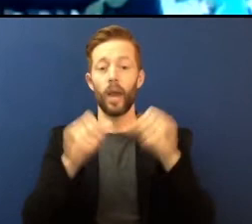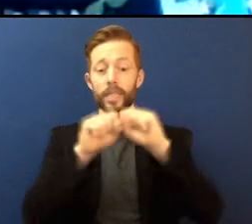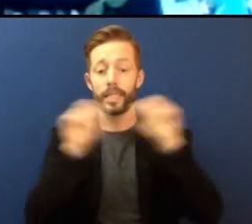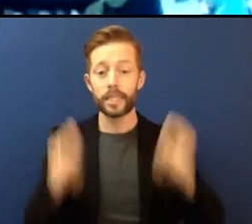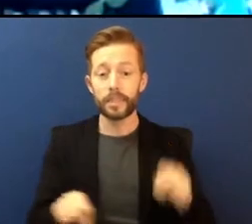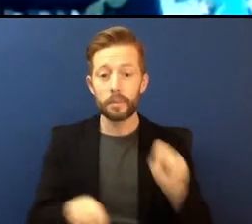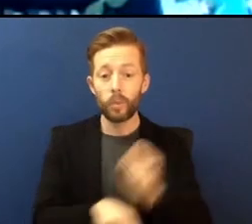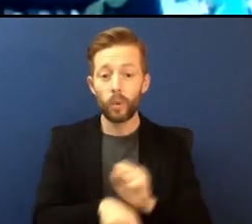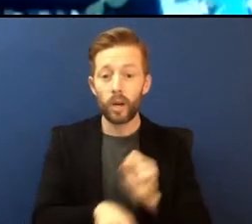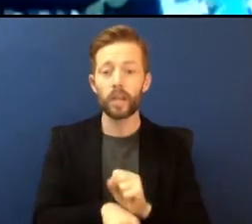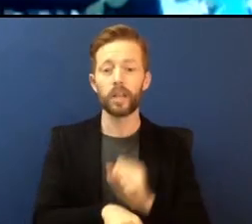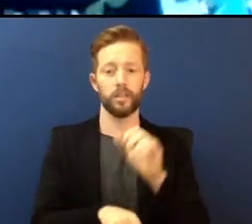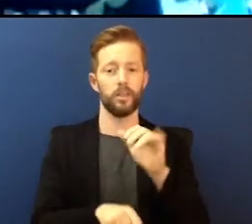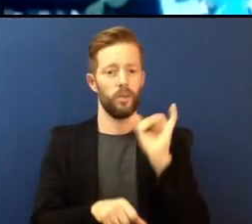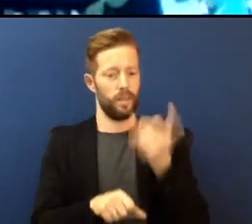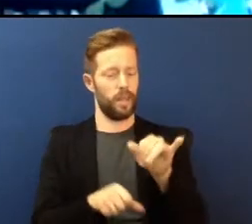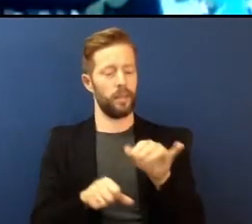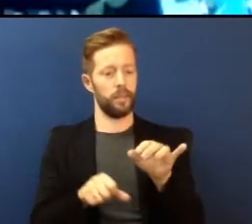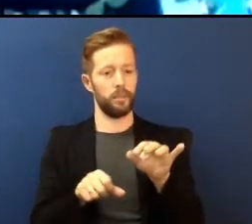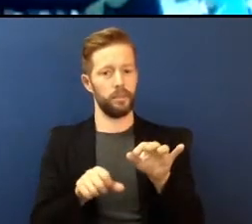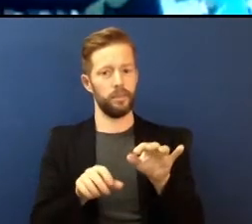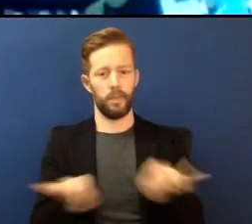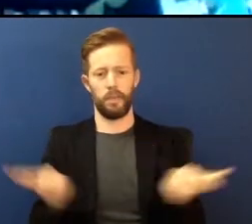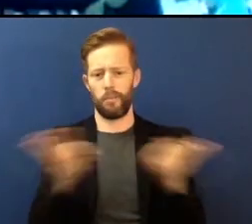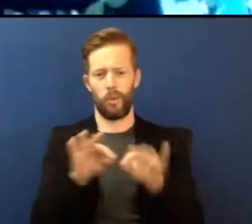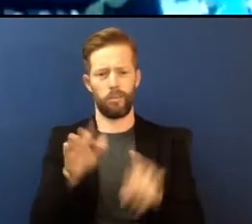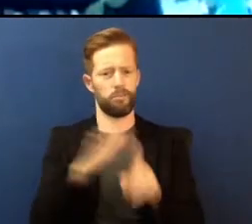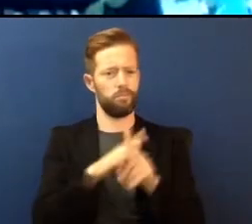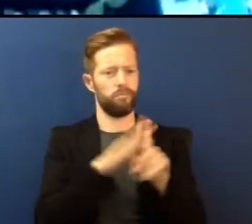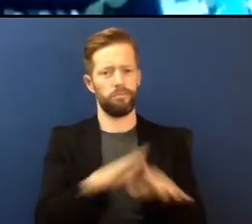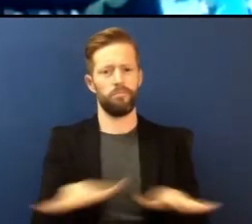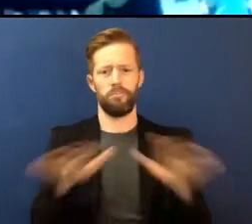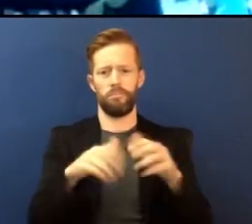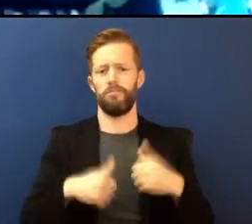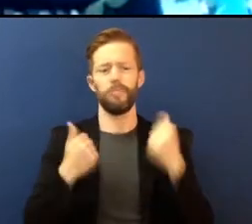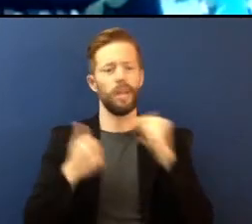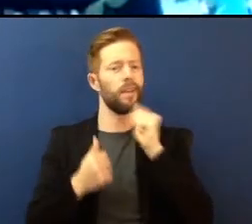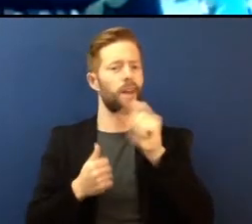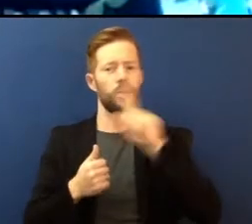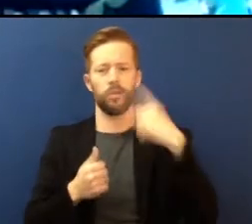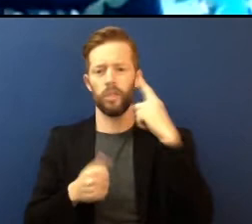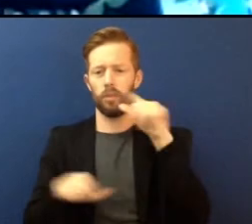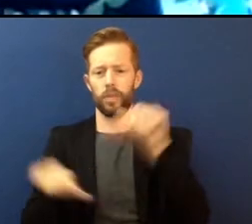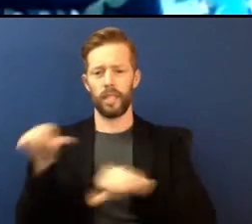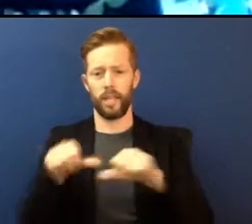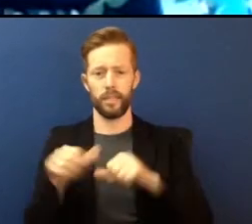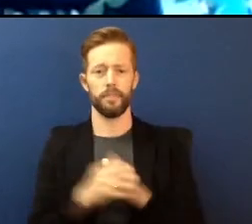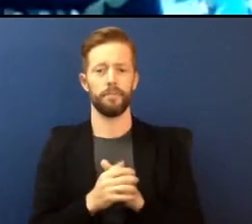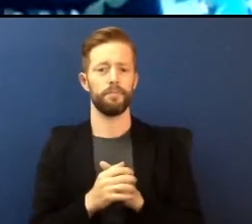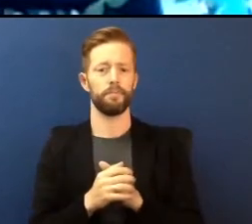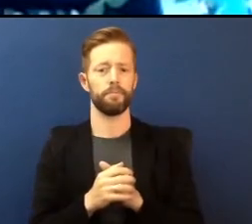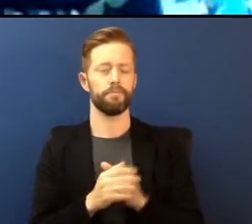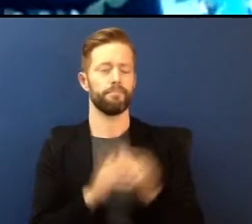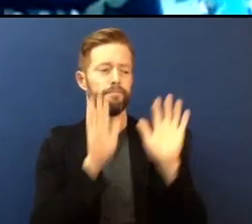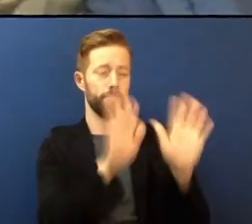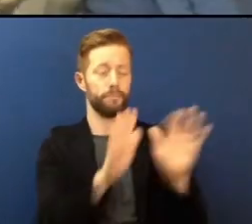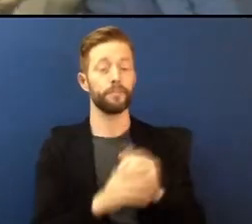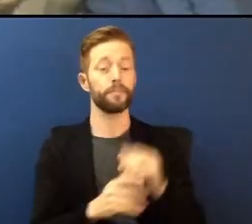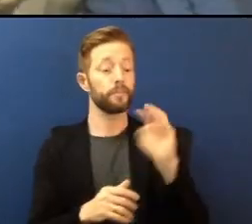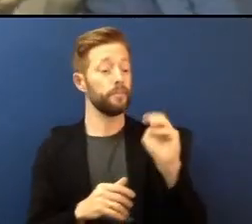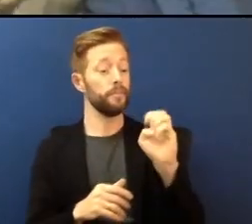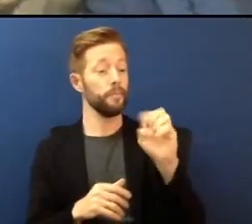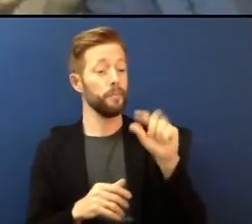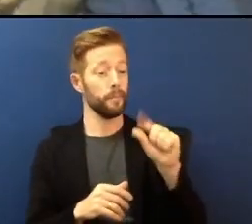about how systems work. So, these are things that are important. They're ubiquitous in life. They're not just for science.